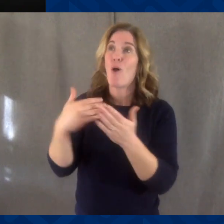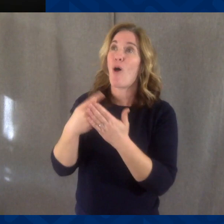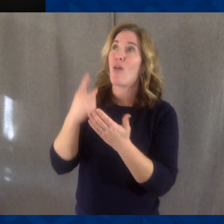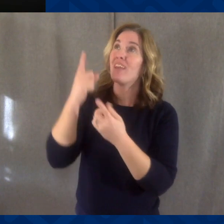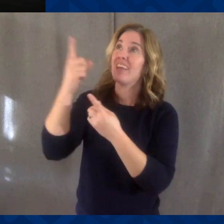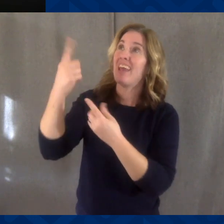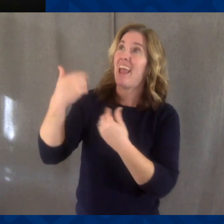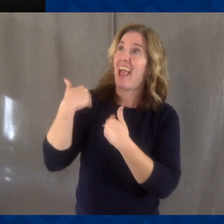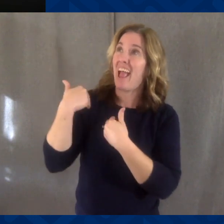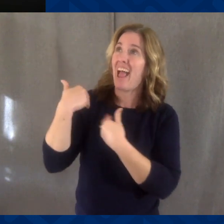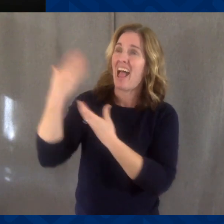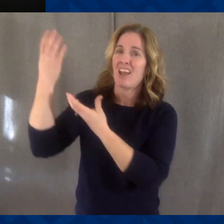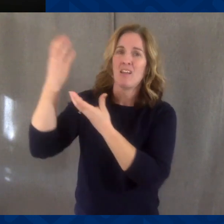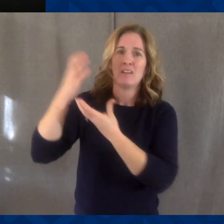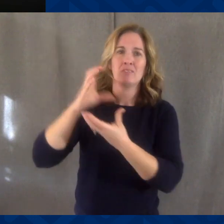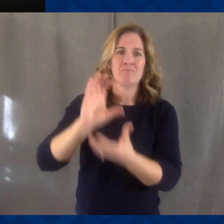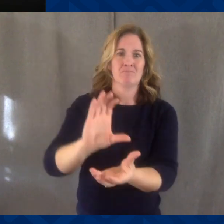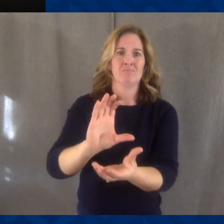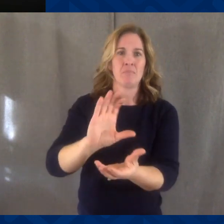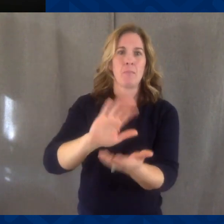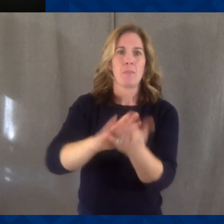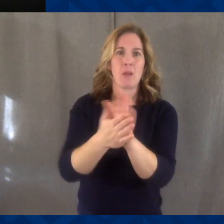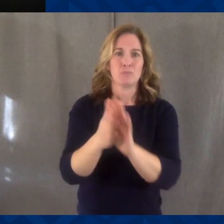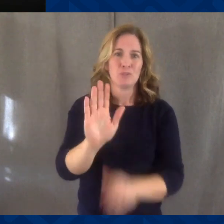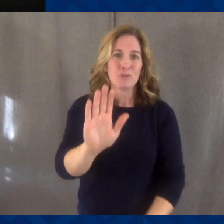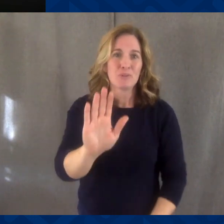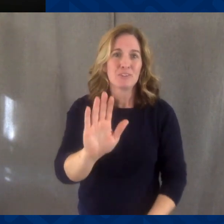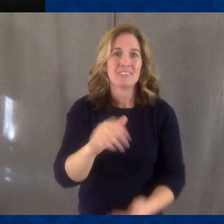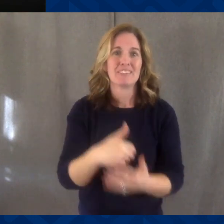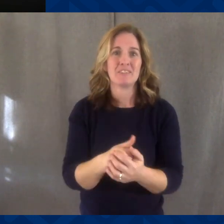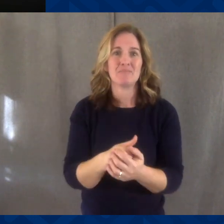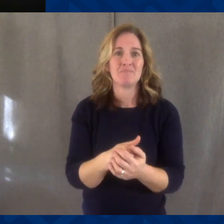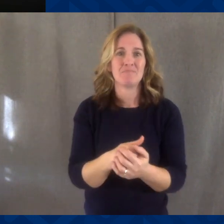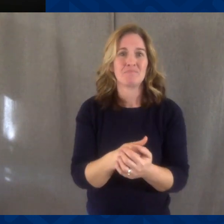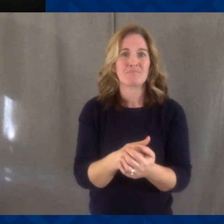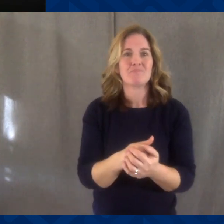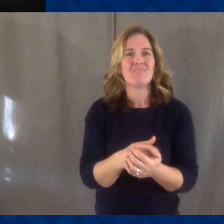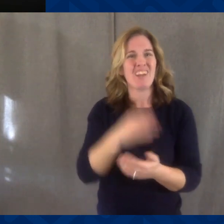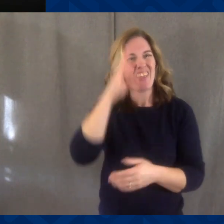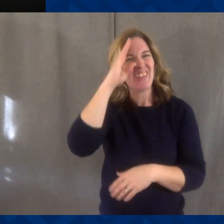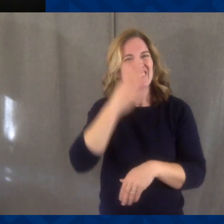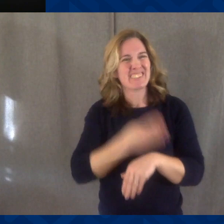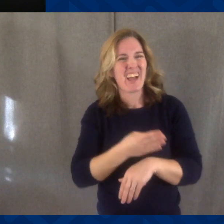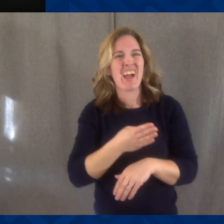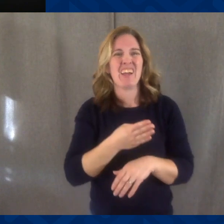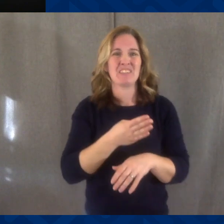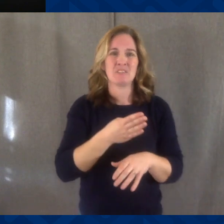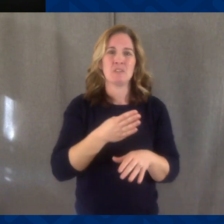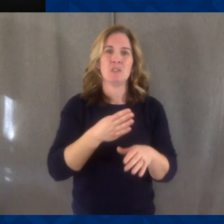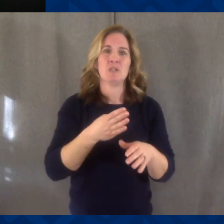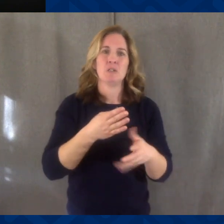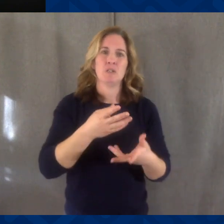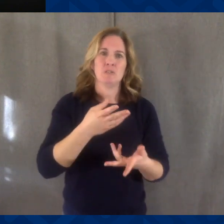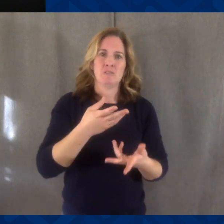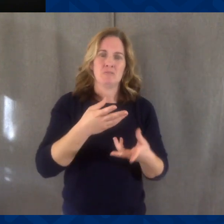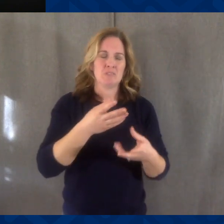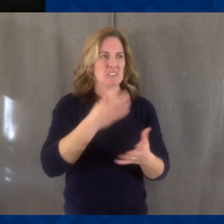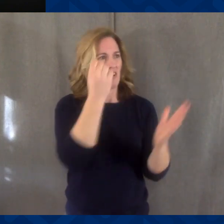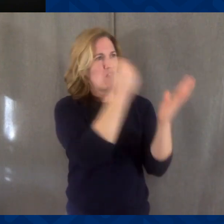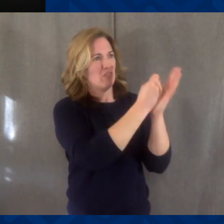become yours. The Son of God was treated like a rebel on the cross so that us rebels could be called sons and daughters of